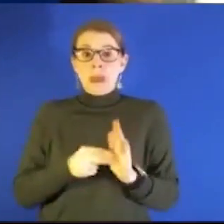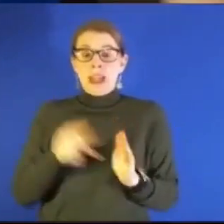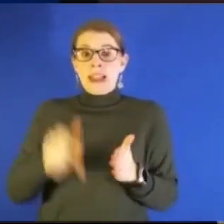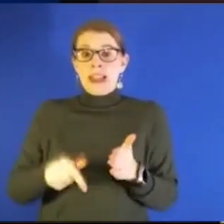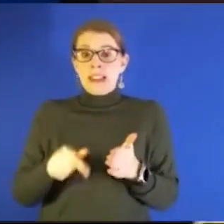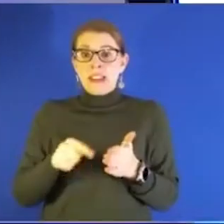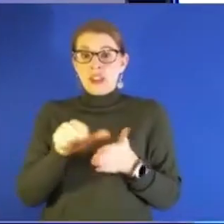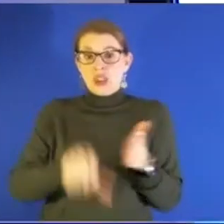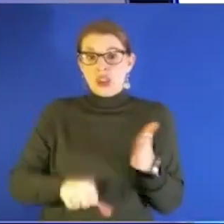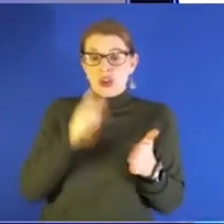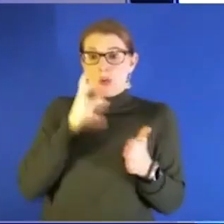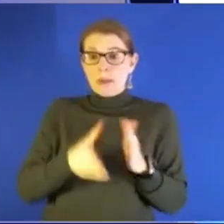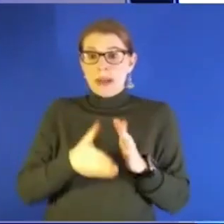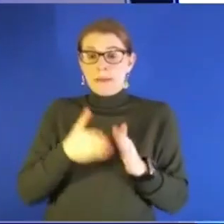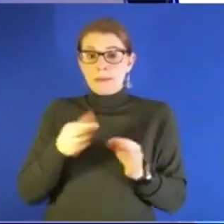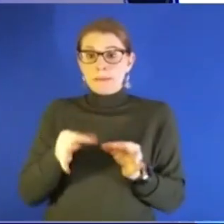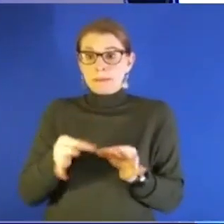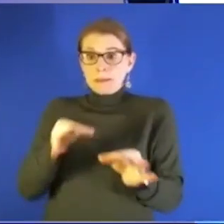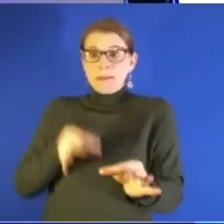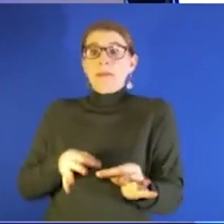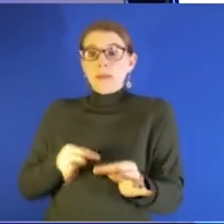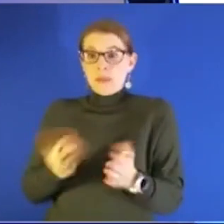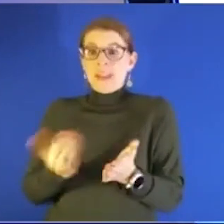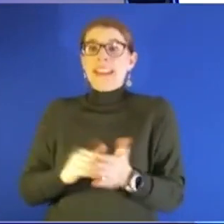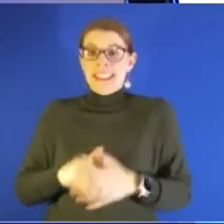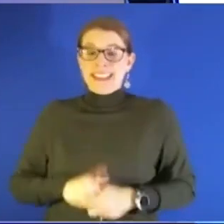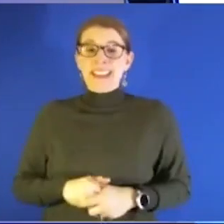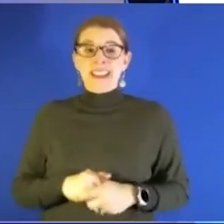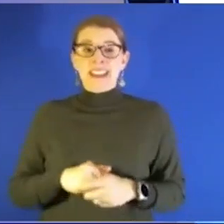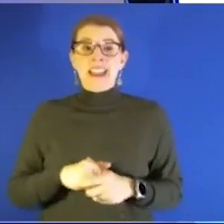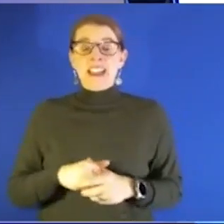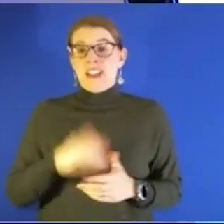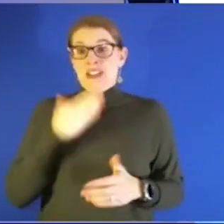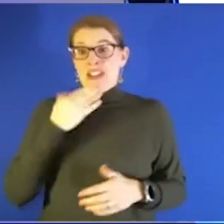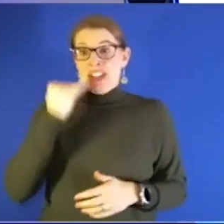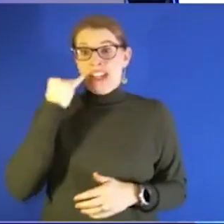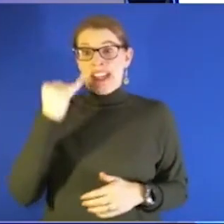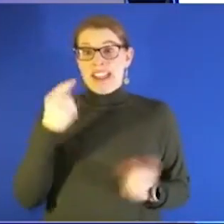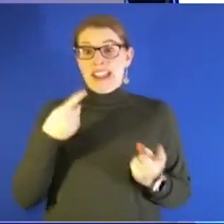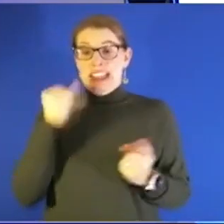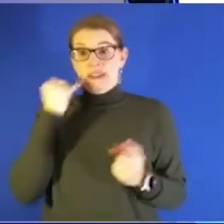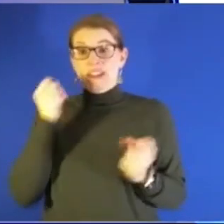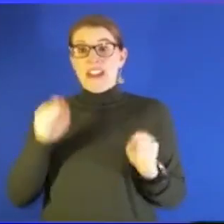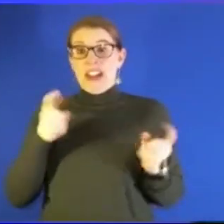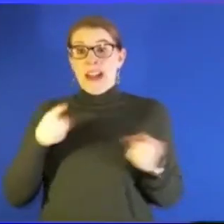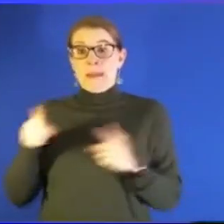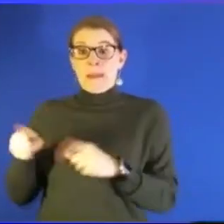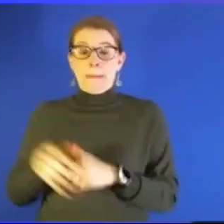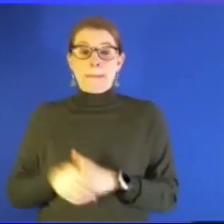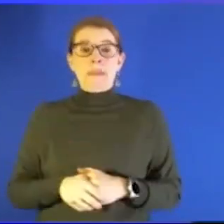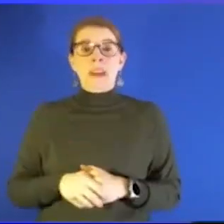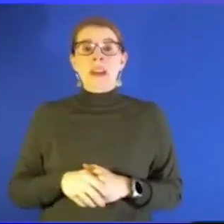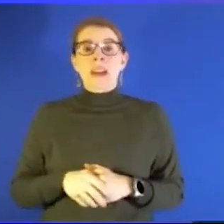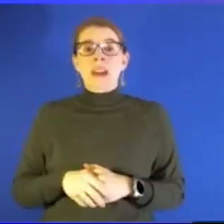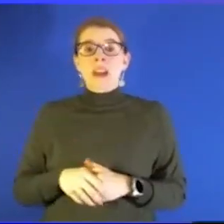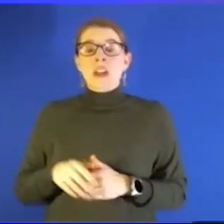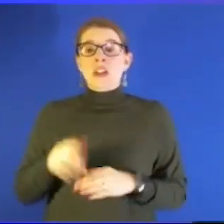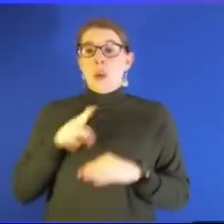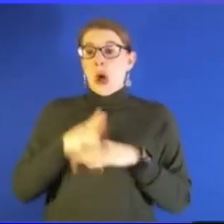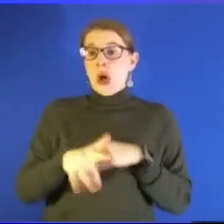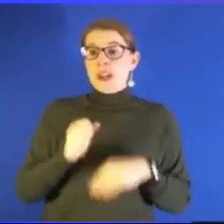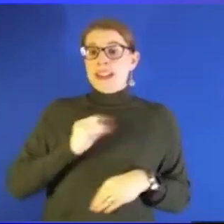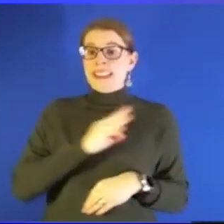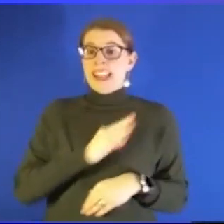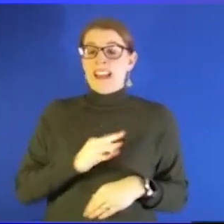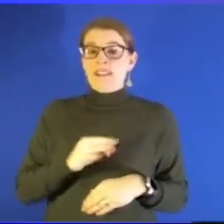great news. Yeah, and so that's kind of the planning that's in motion right now. How do we continue to bring back, some of those early staff that were out ill? They're